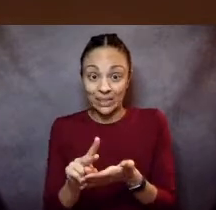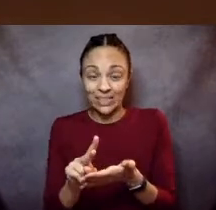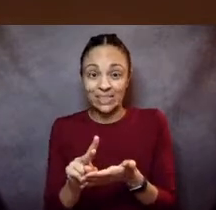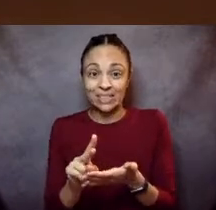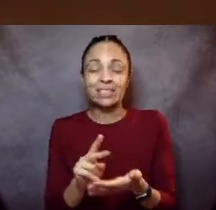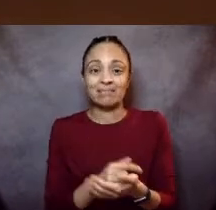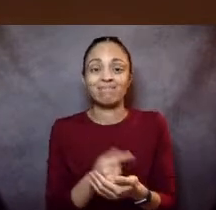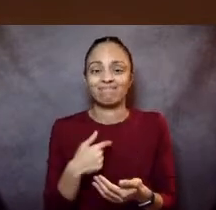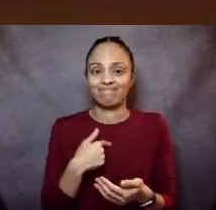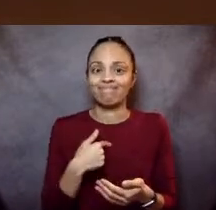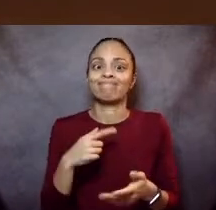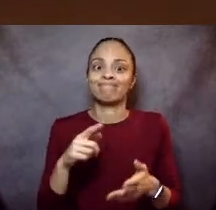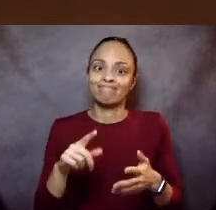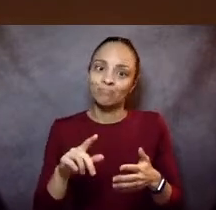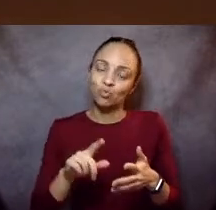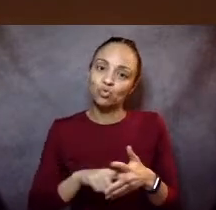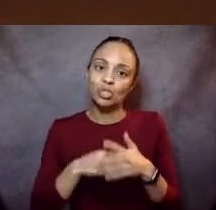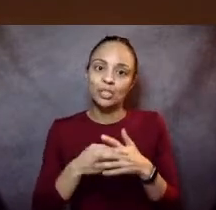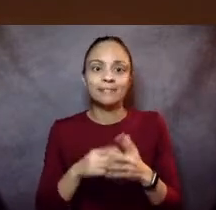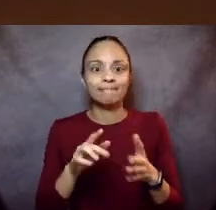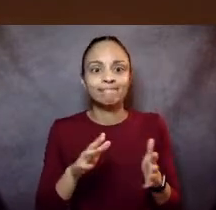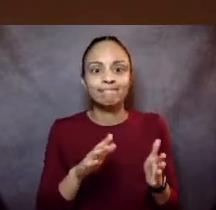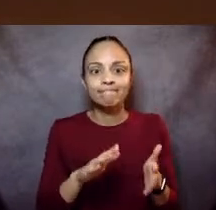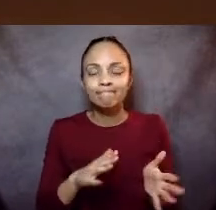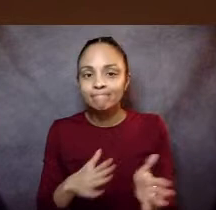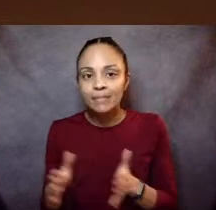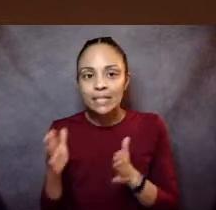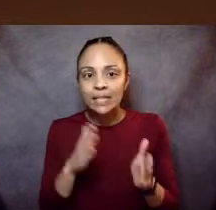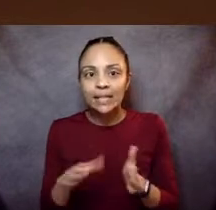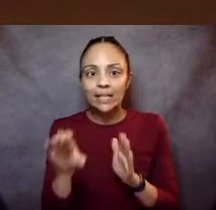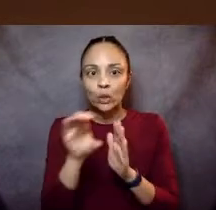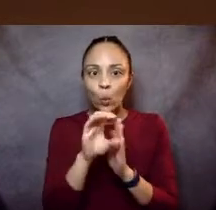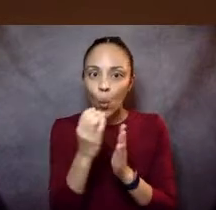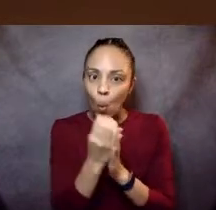and getting my readings together, as well as my thoughts.